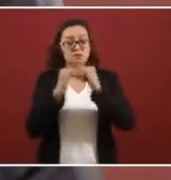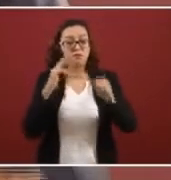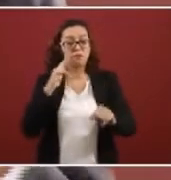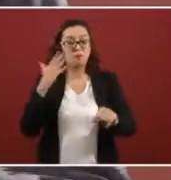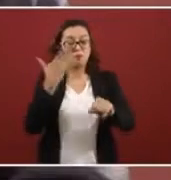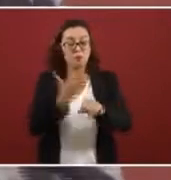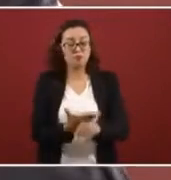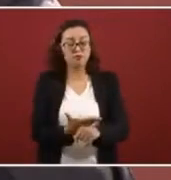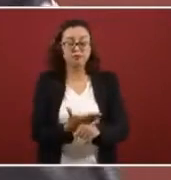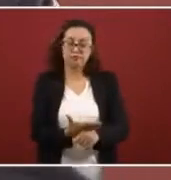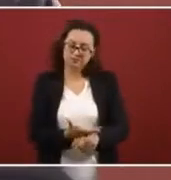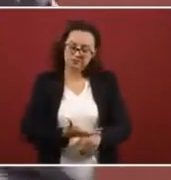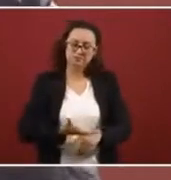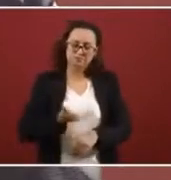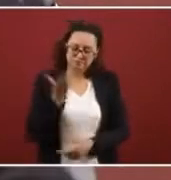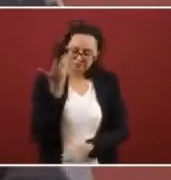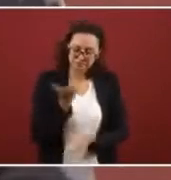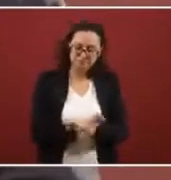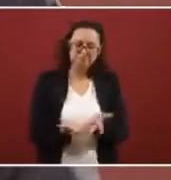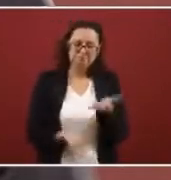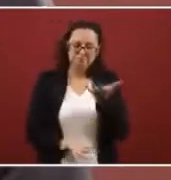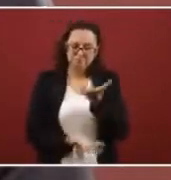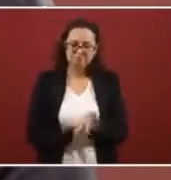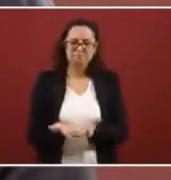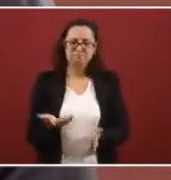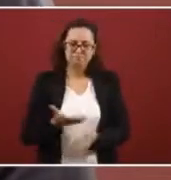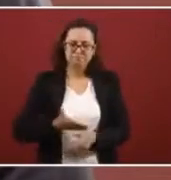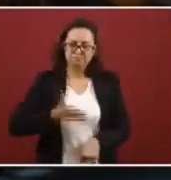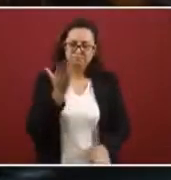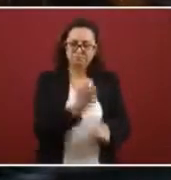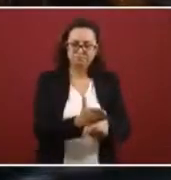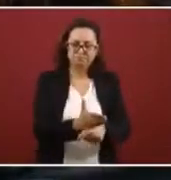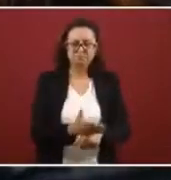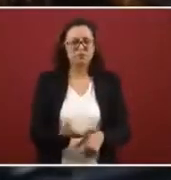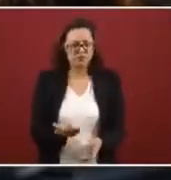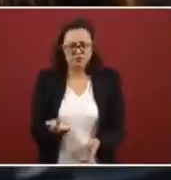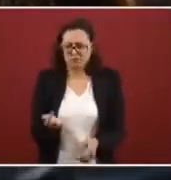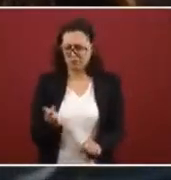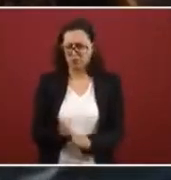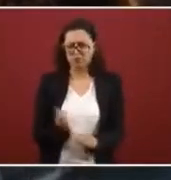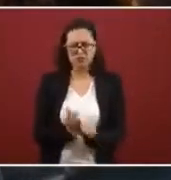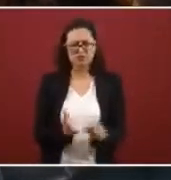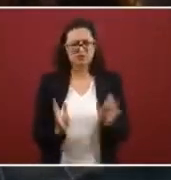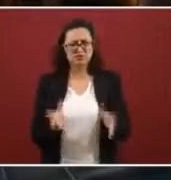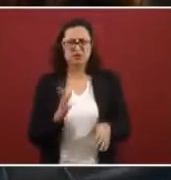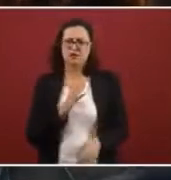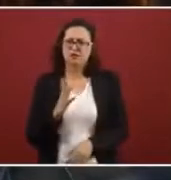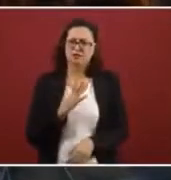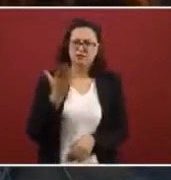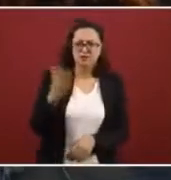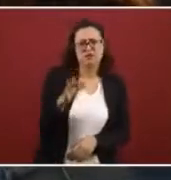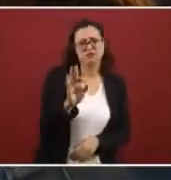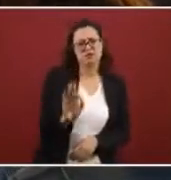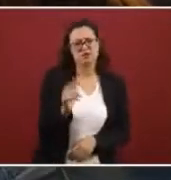authorities, or in this case, as it's occurring, the district